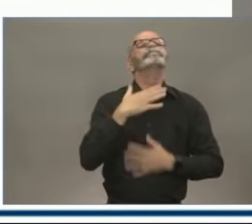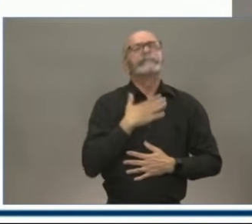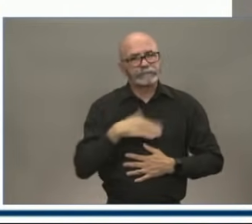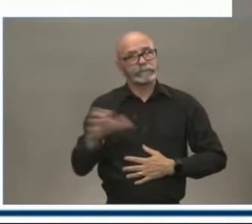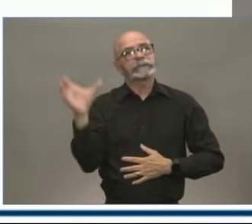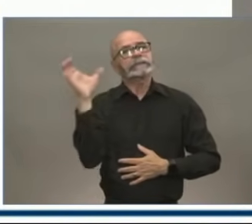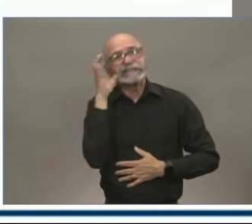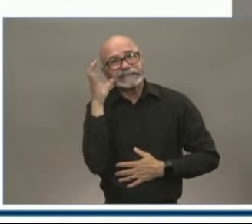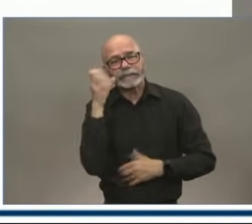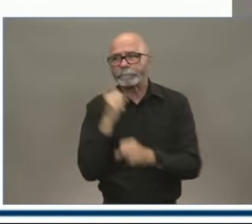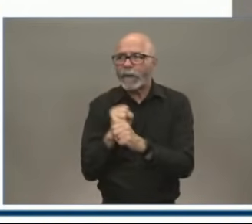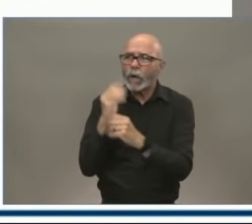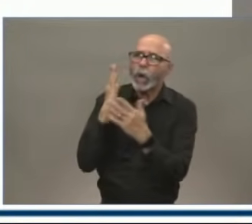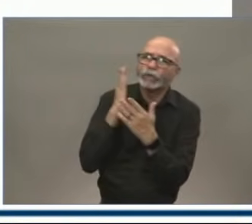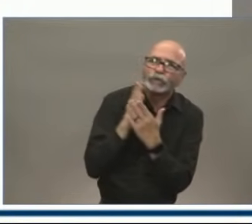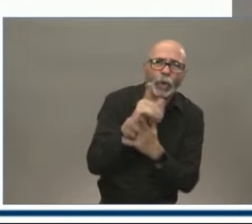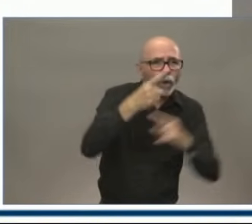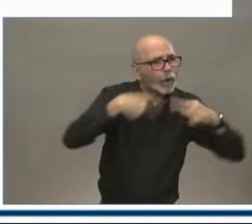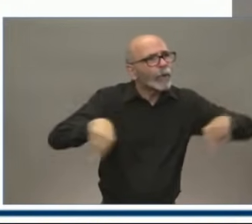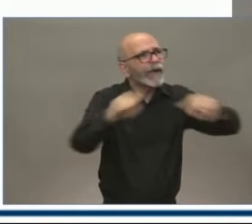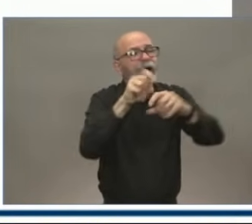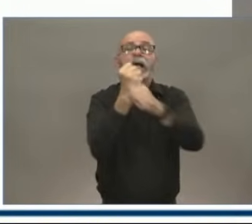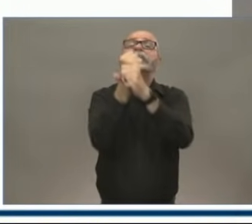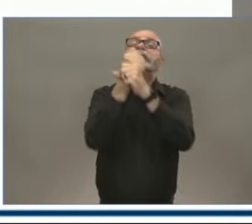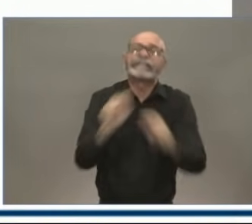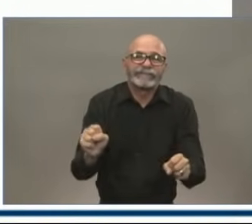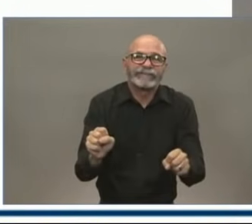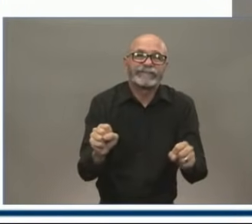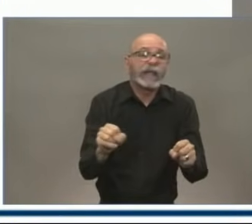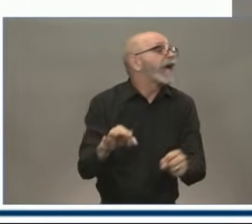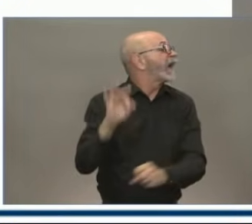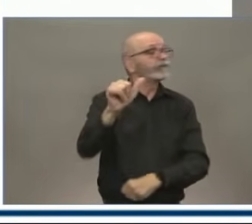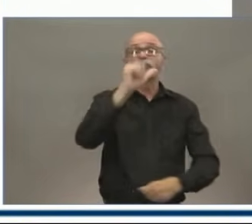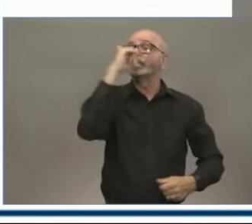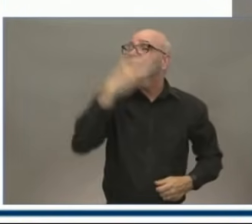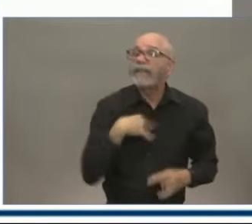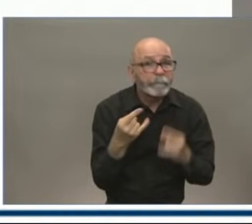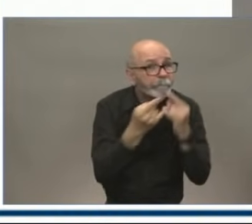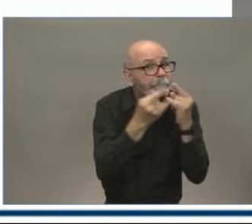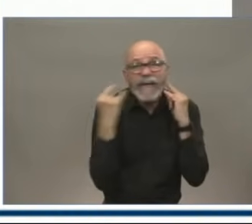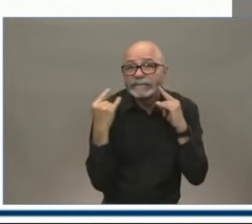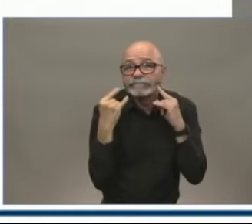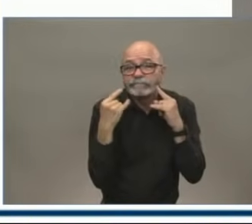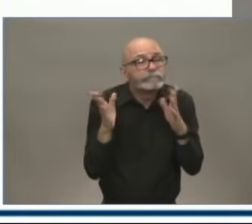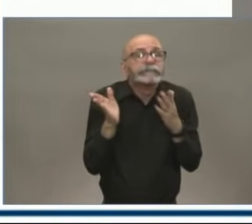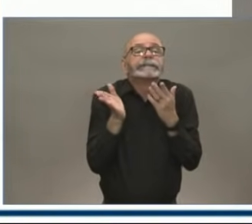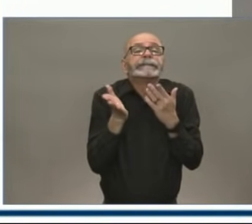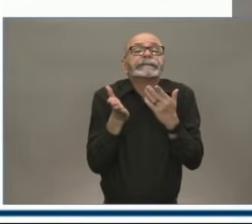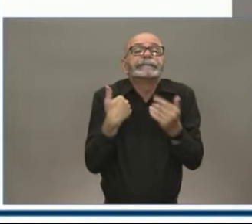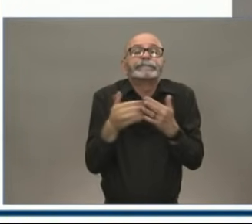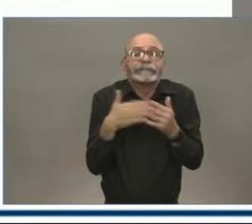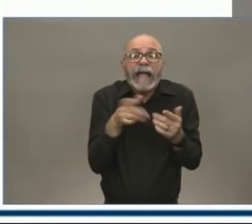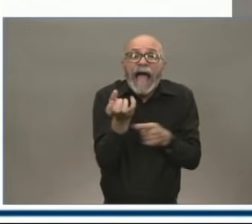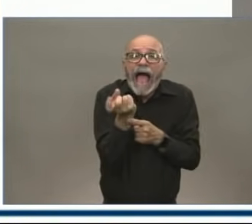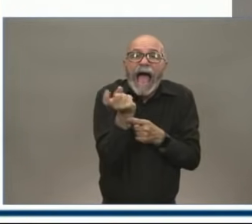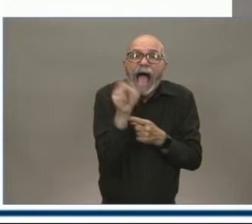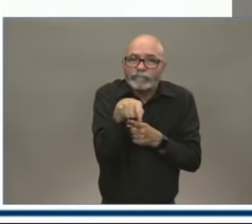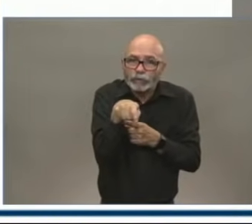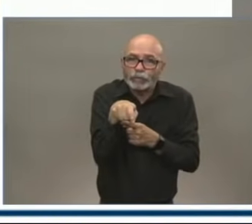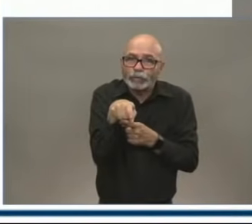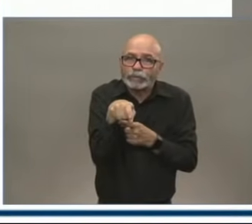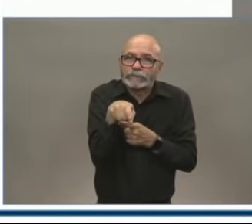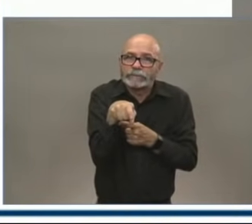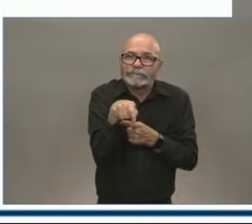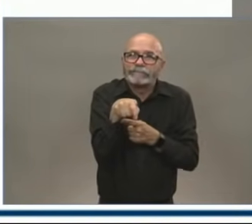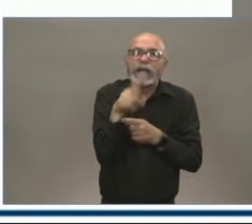safe. You may not like to wear a mask, that's okay. You don't have to like it, but you still need to do it. So stop looking